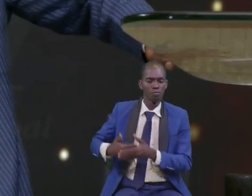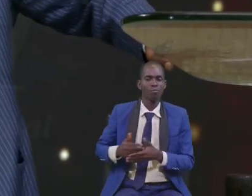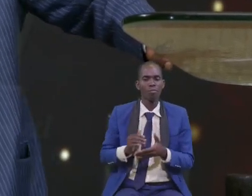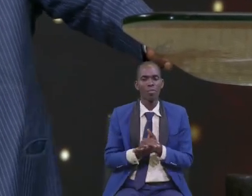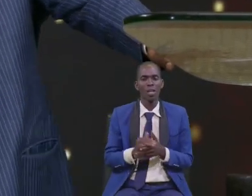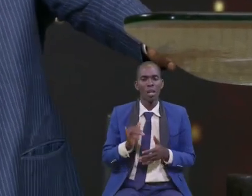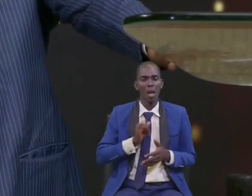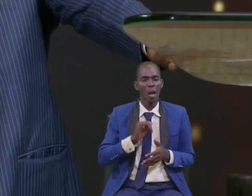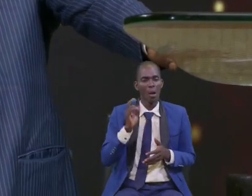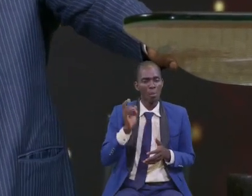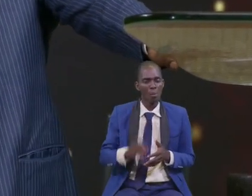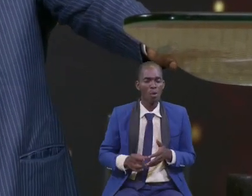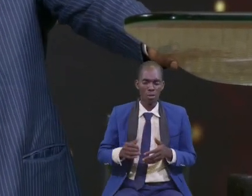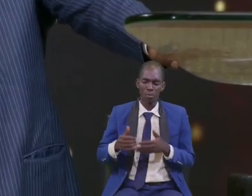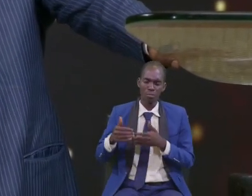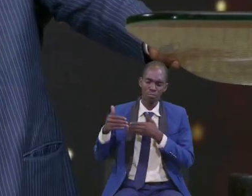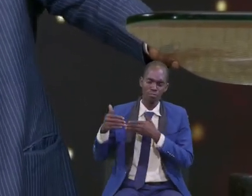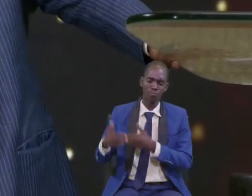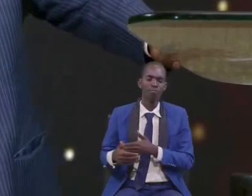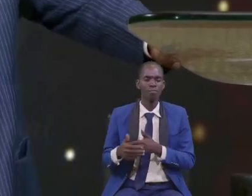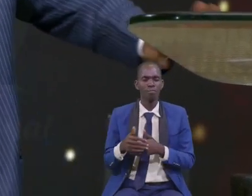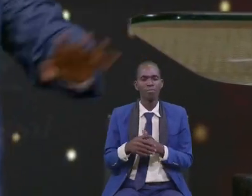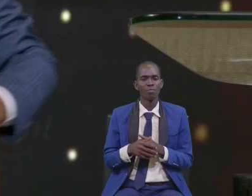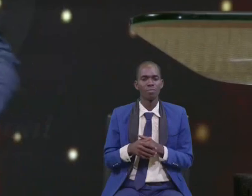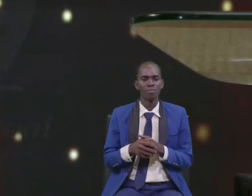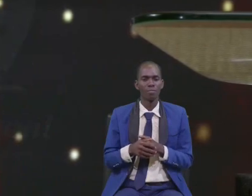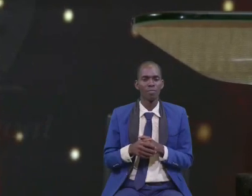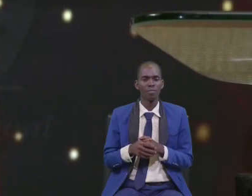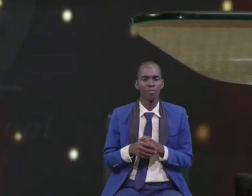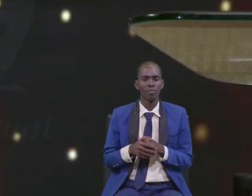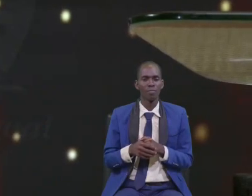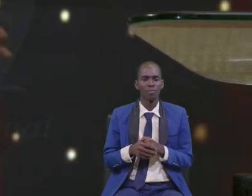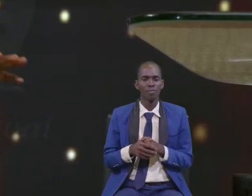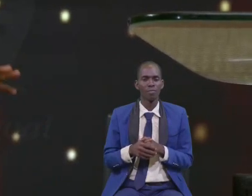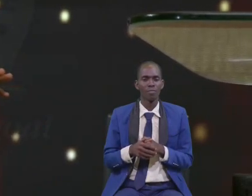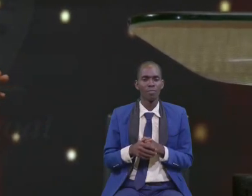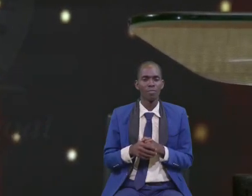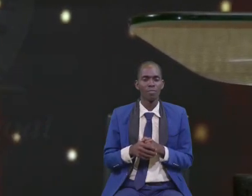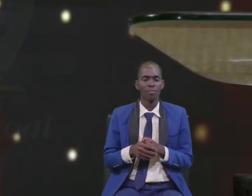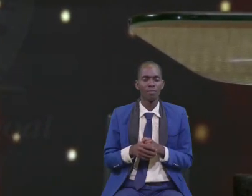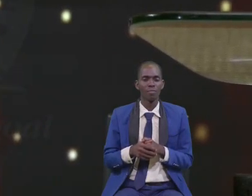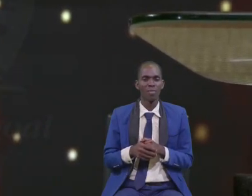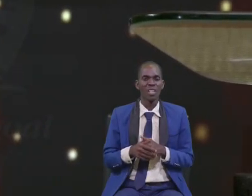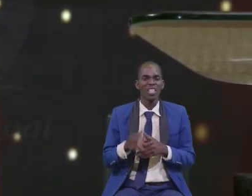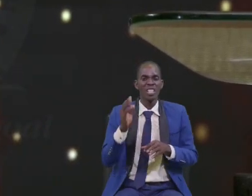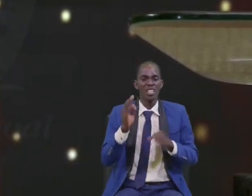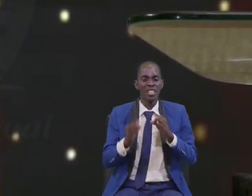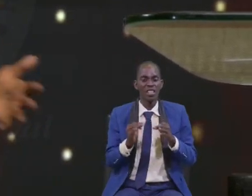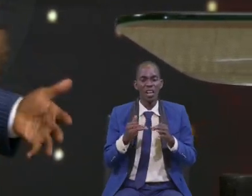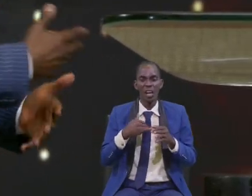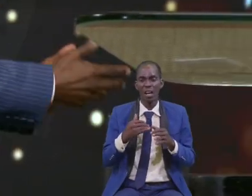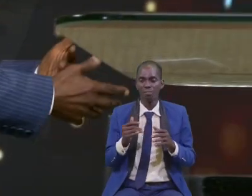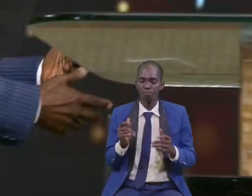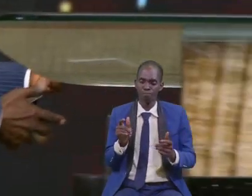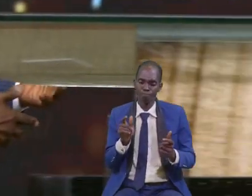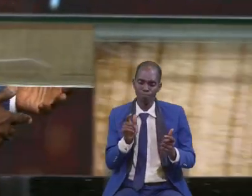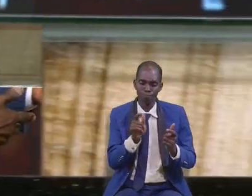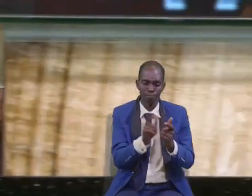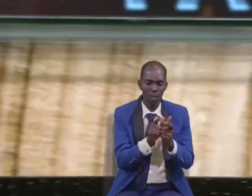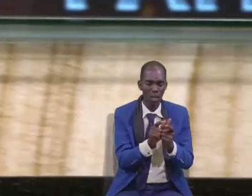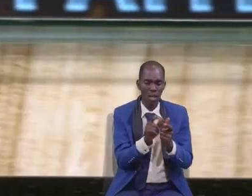my self-respect. And if I come across anyone that doesn't